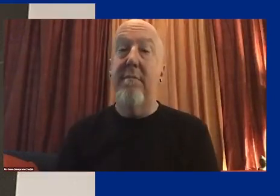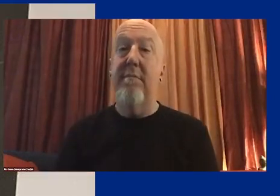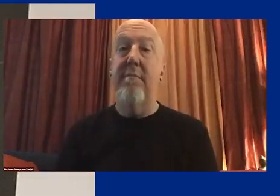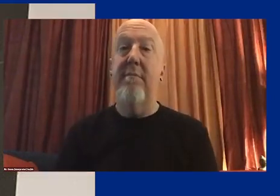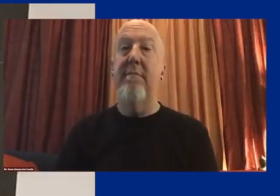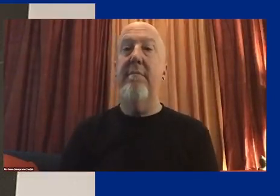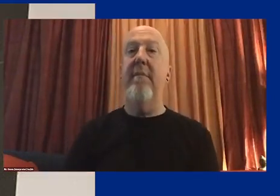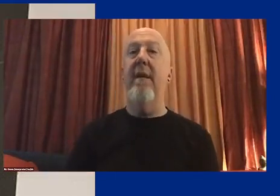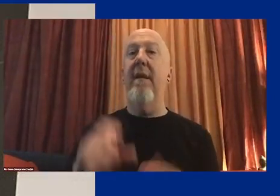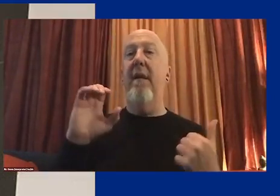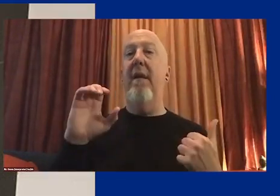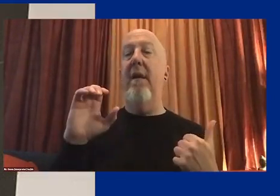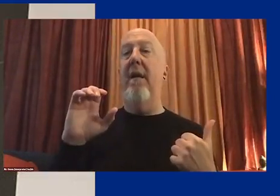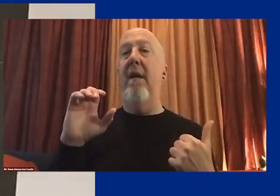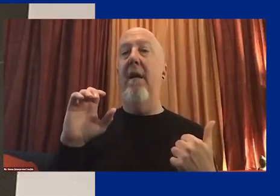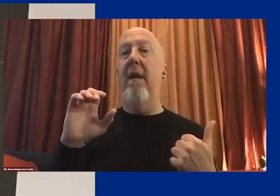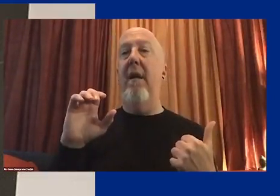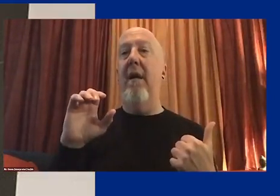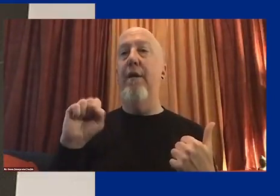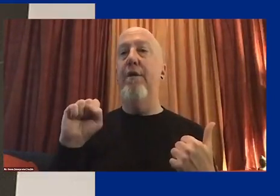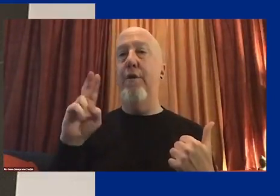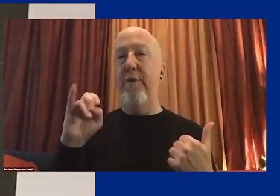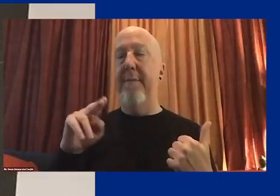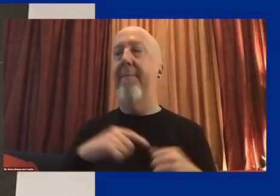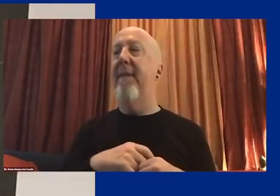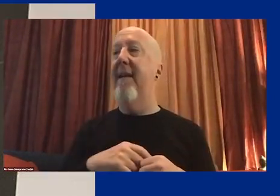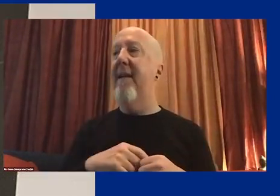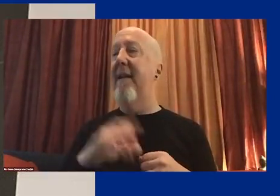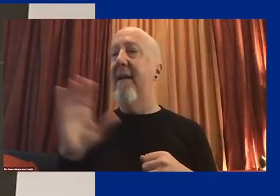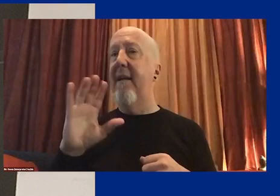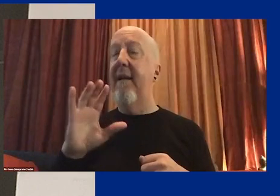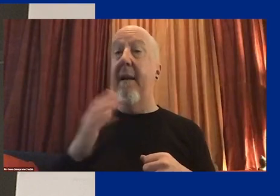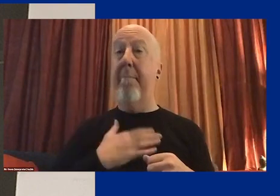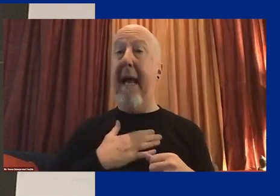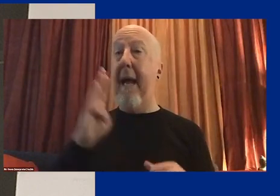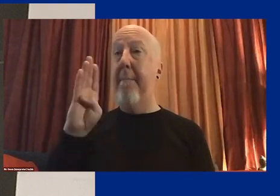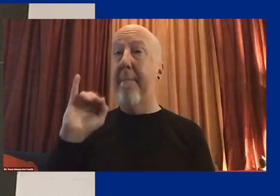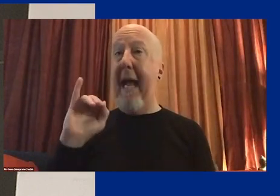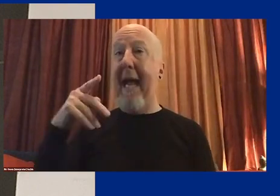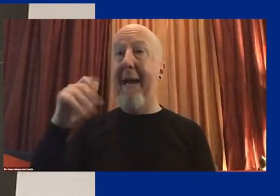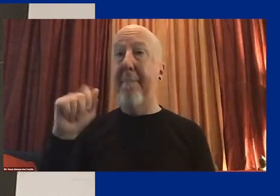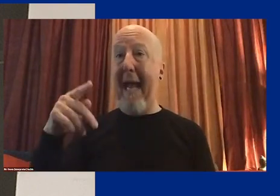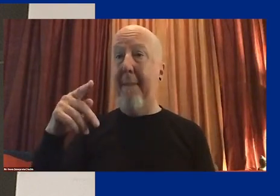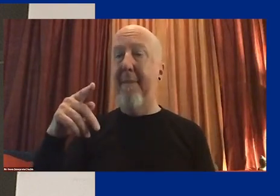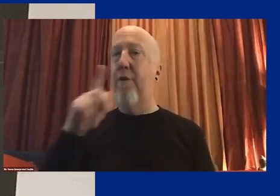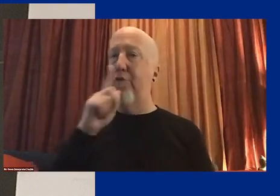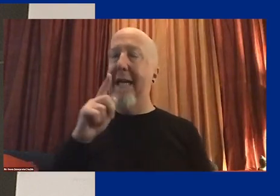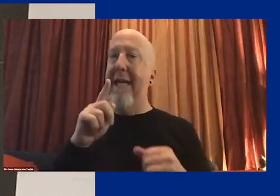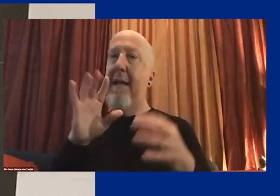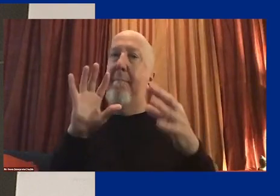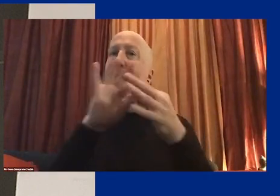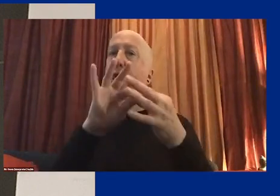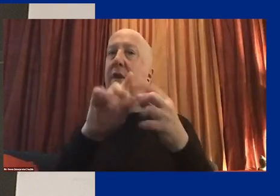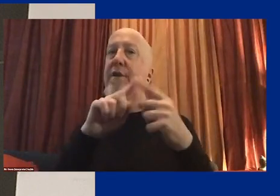Okay, here's another one. Does it make any difference if my BiPAP is the property of Kaiser? I don't own